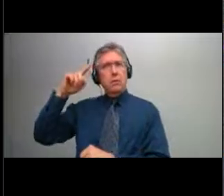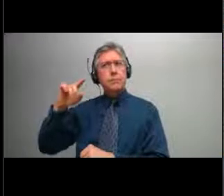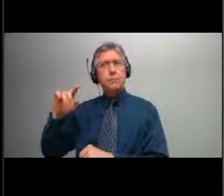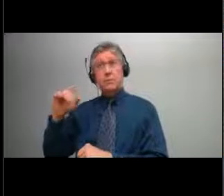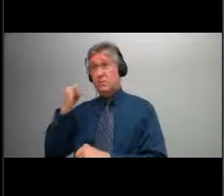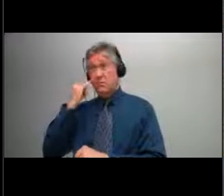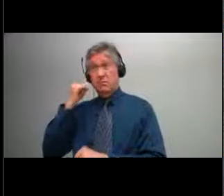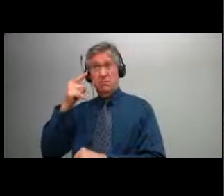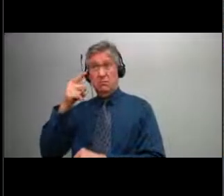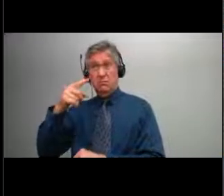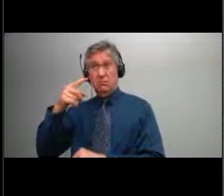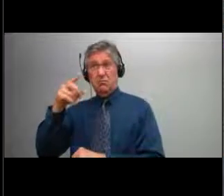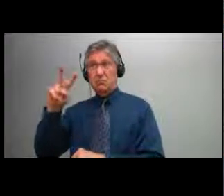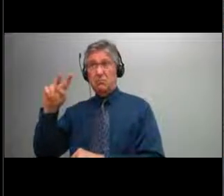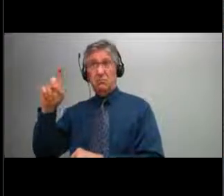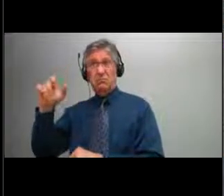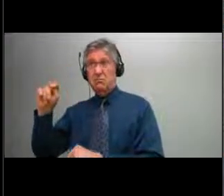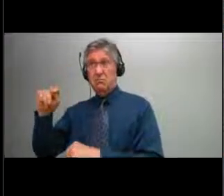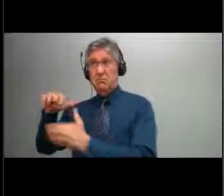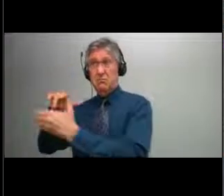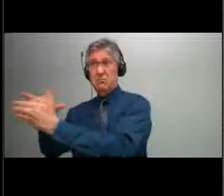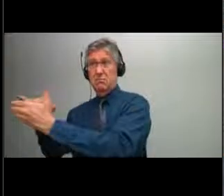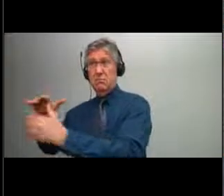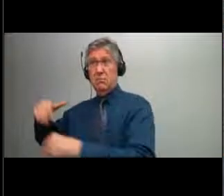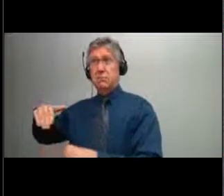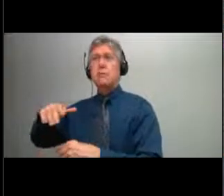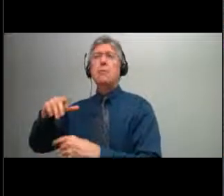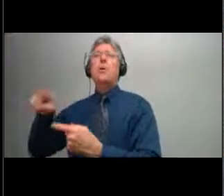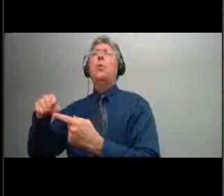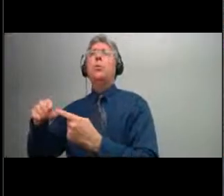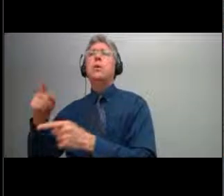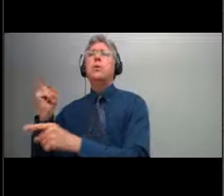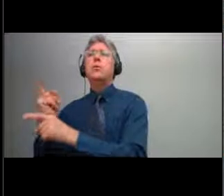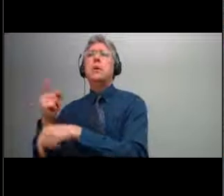not, when would be the appropriate time